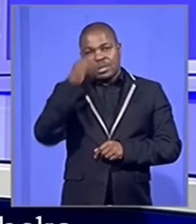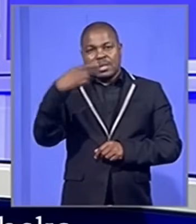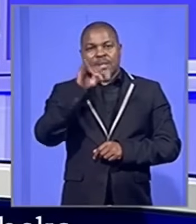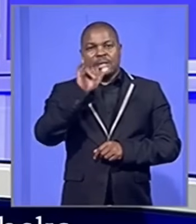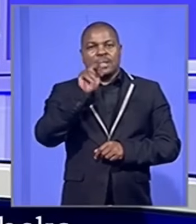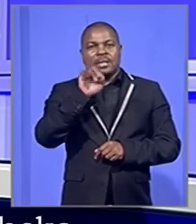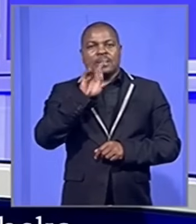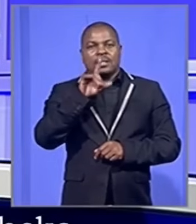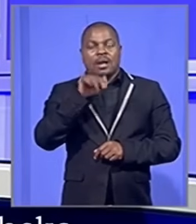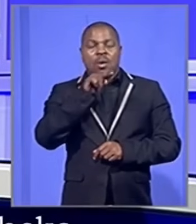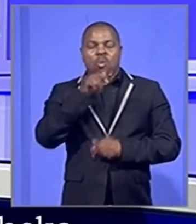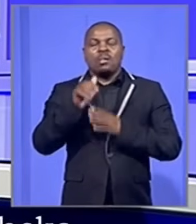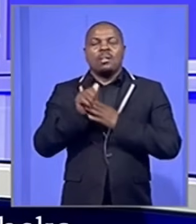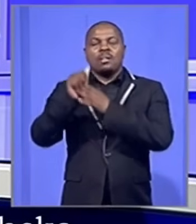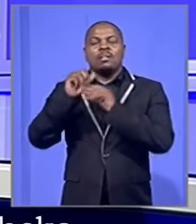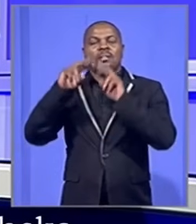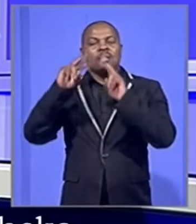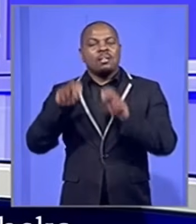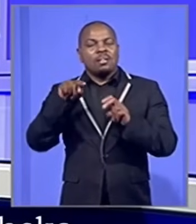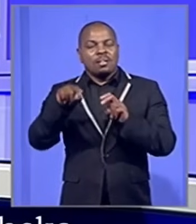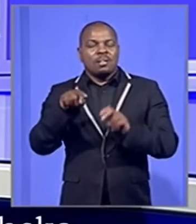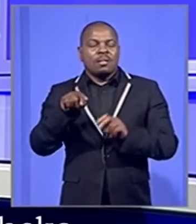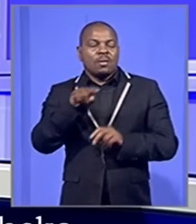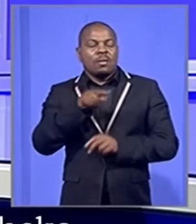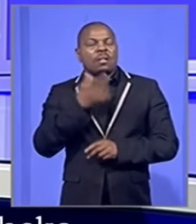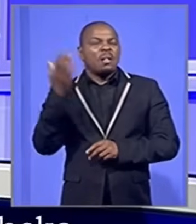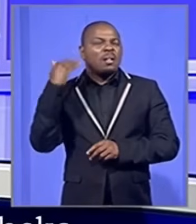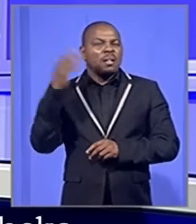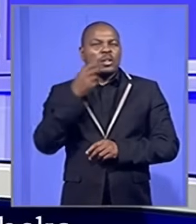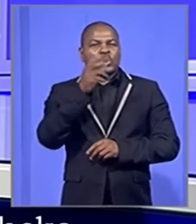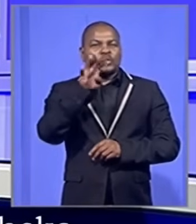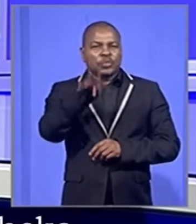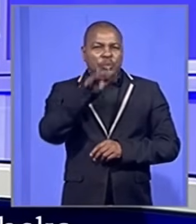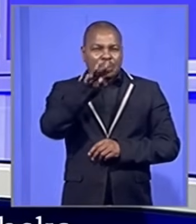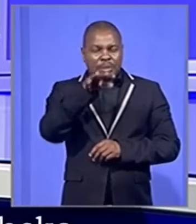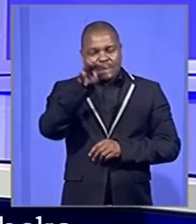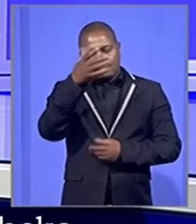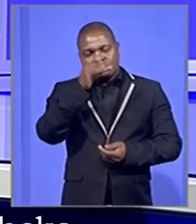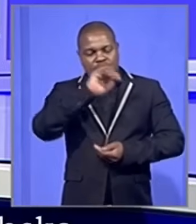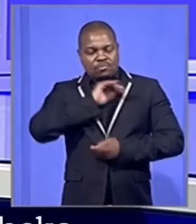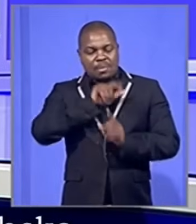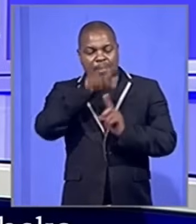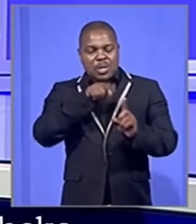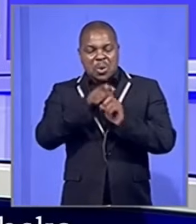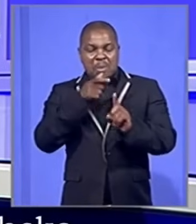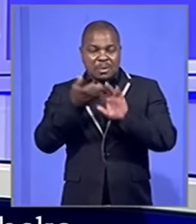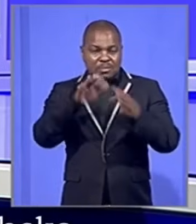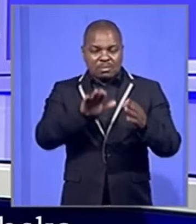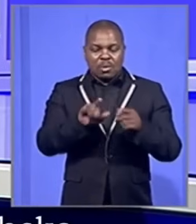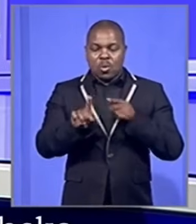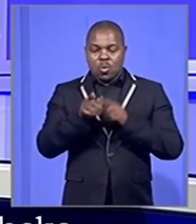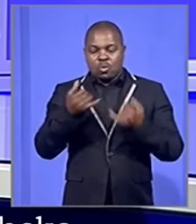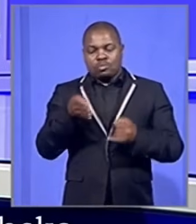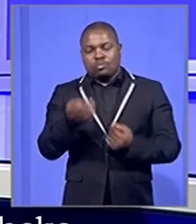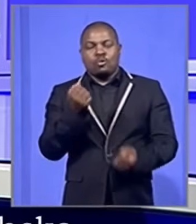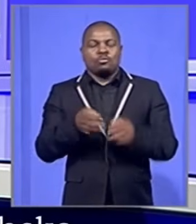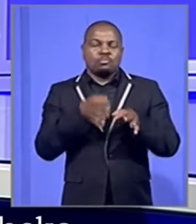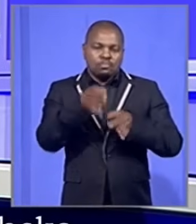wa dinyakišišo polaong ya 2014 ya naletšana ya kgwele ya maoto o be a tsene ka lepokising.